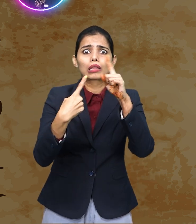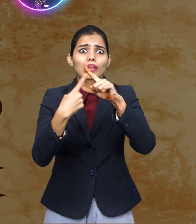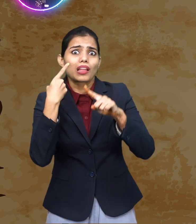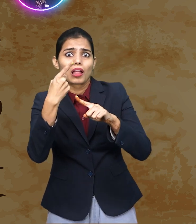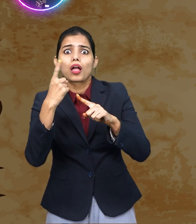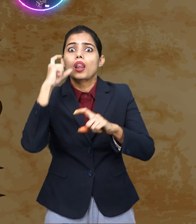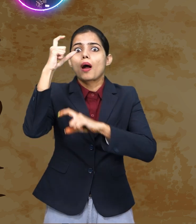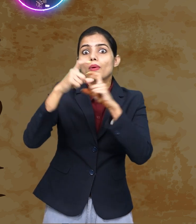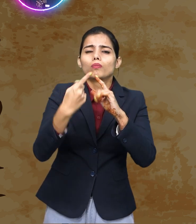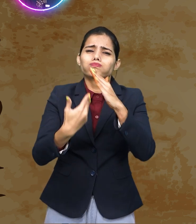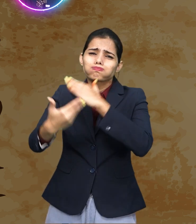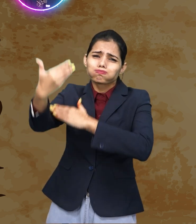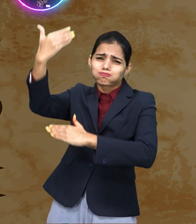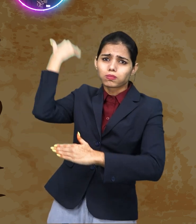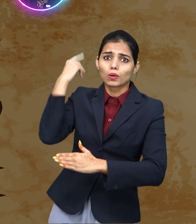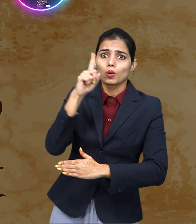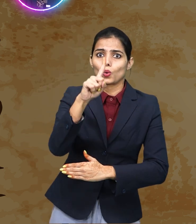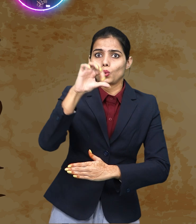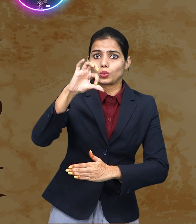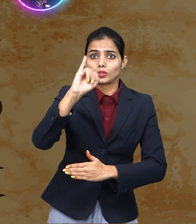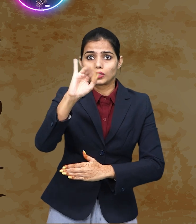1964 to 1966.